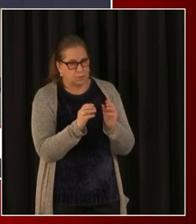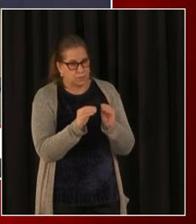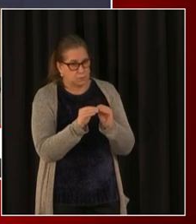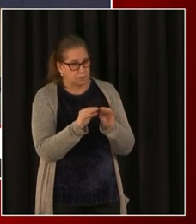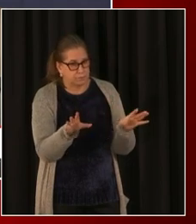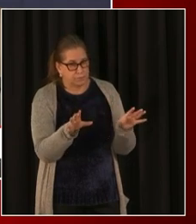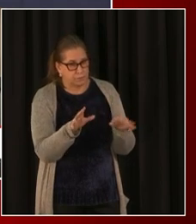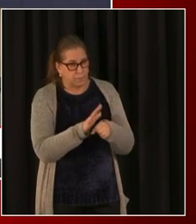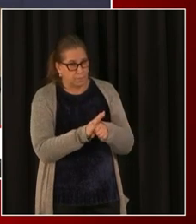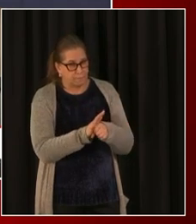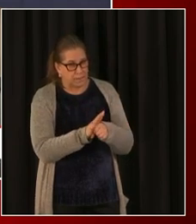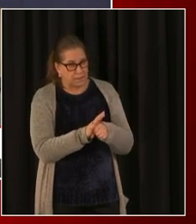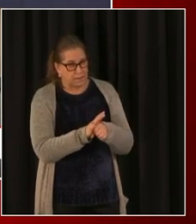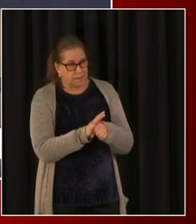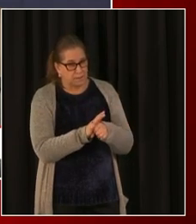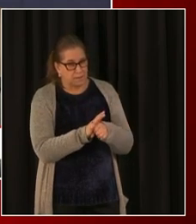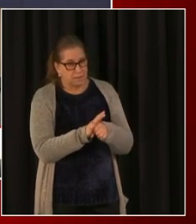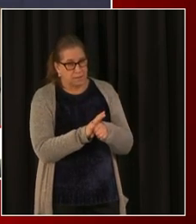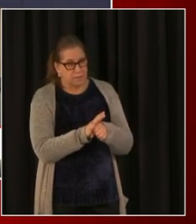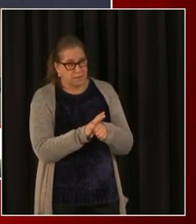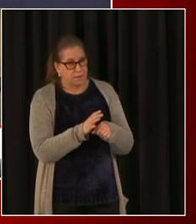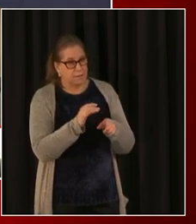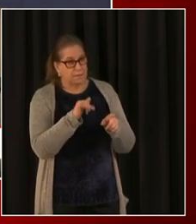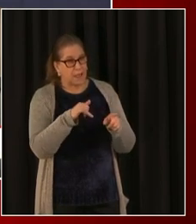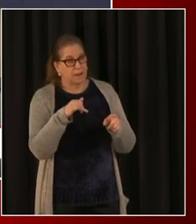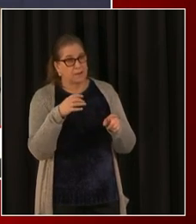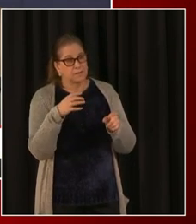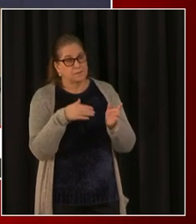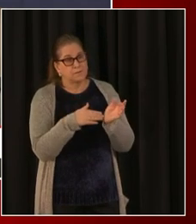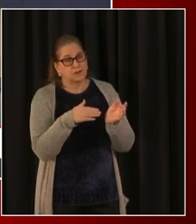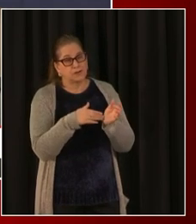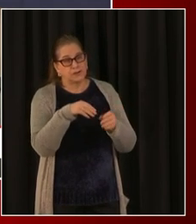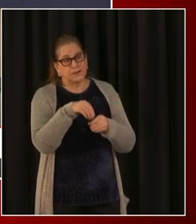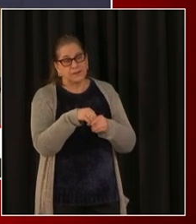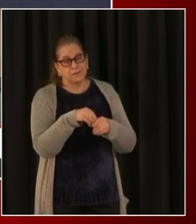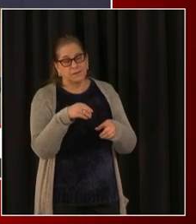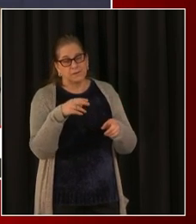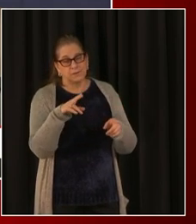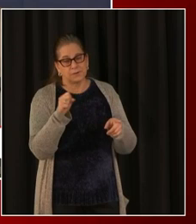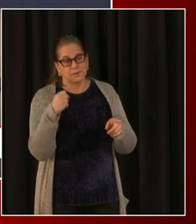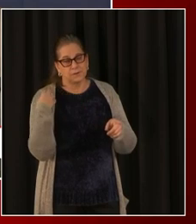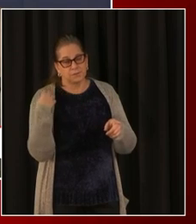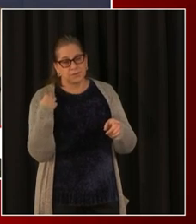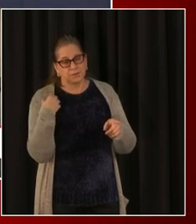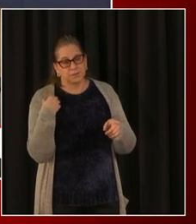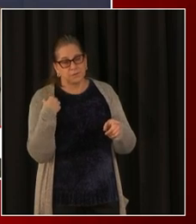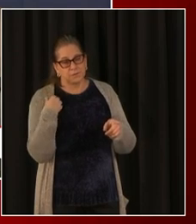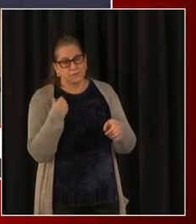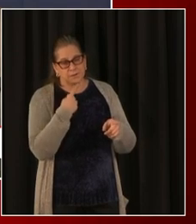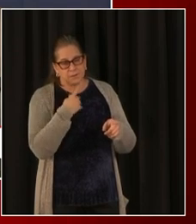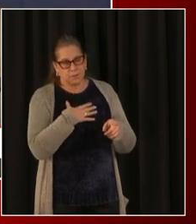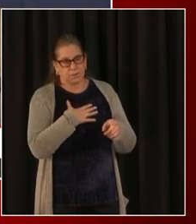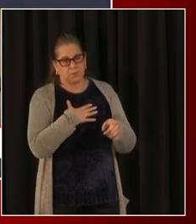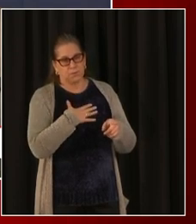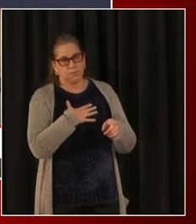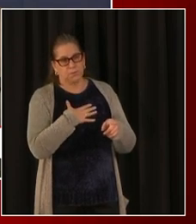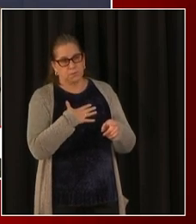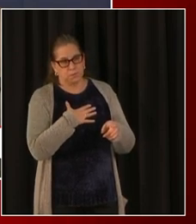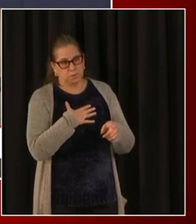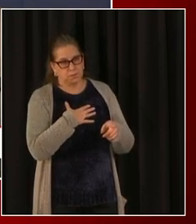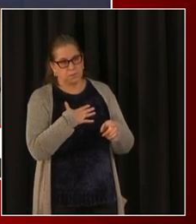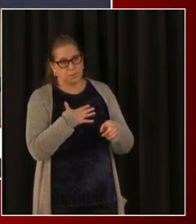have with the Capitol physician in terms of let's say, an incident like that?